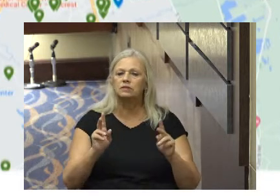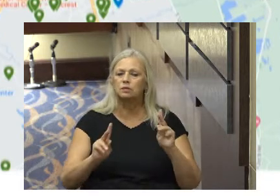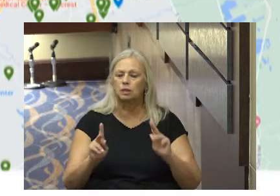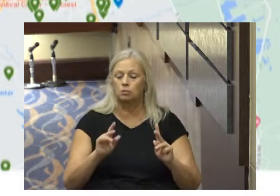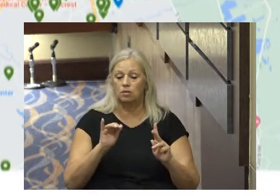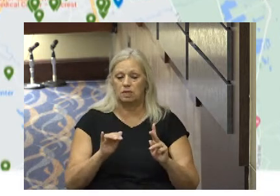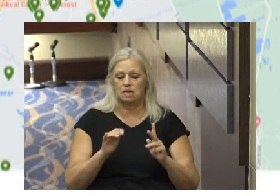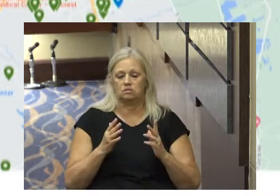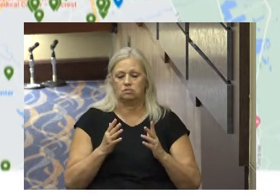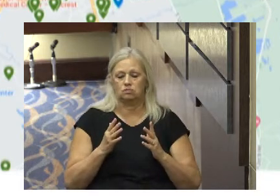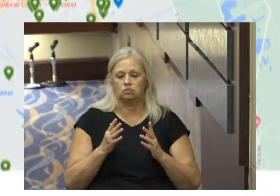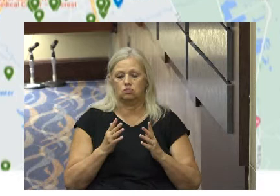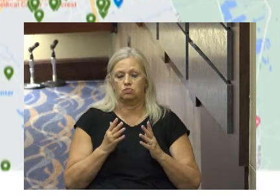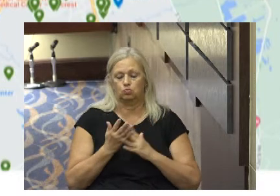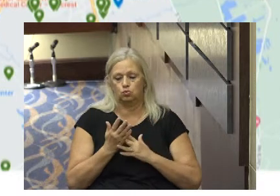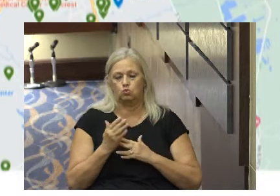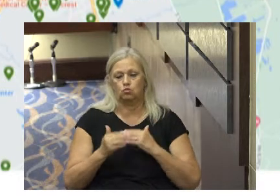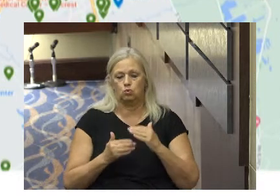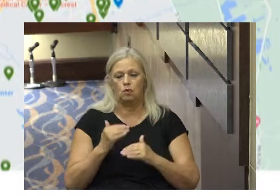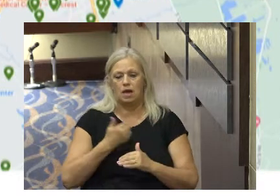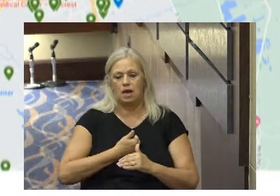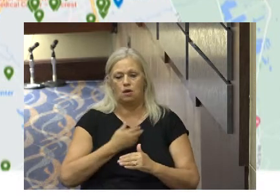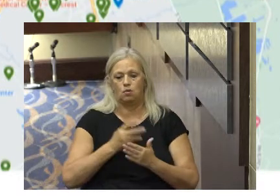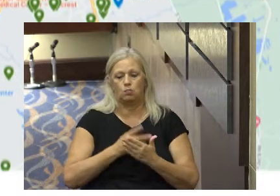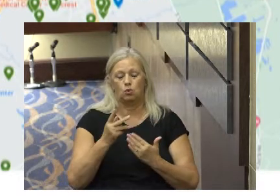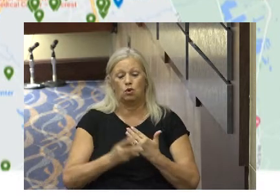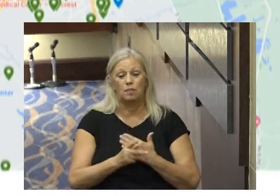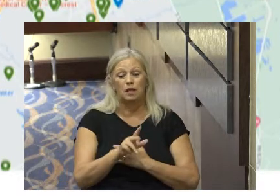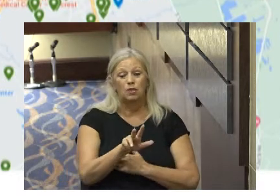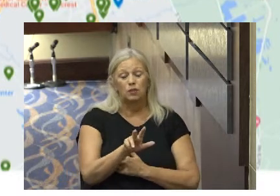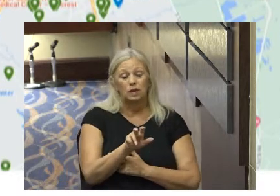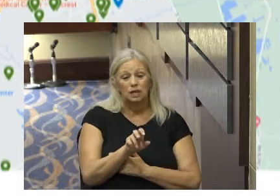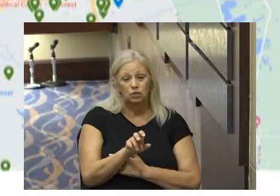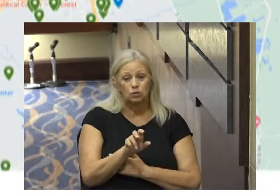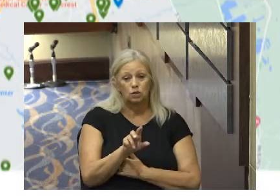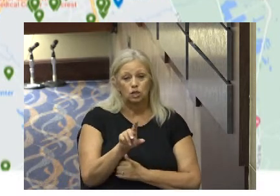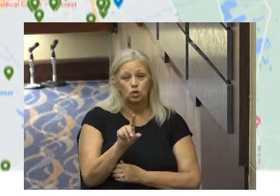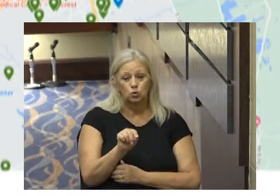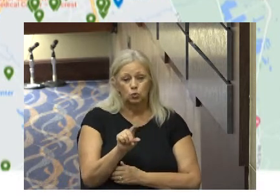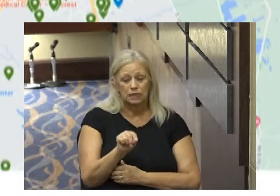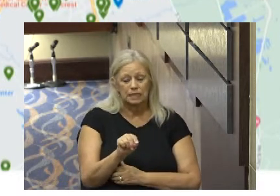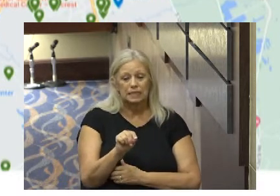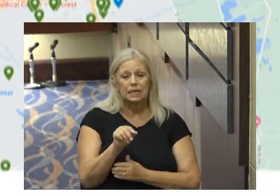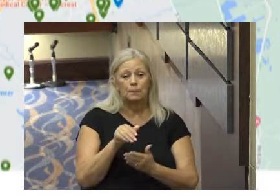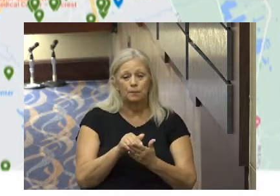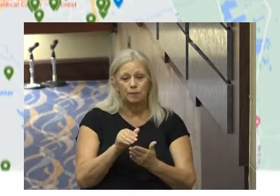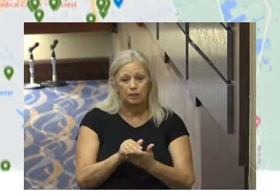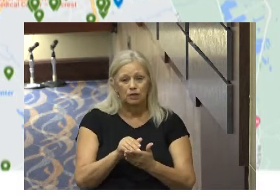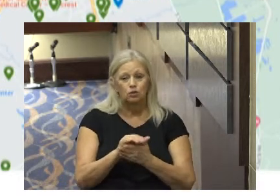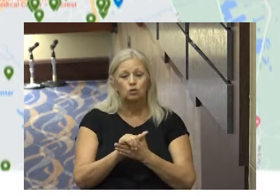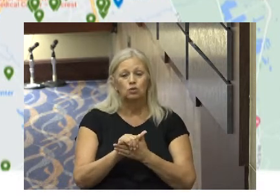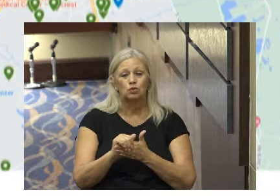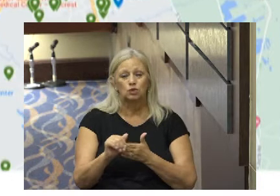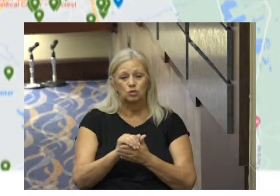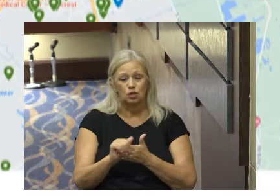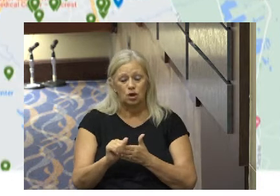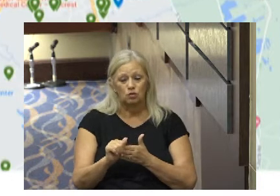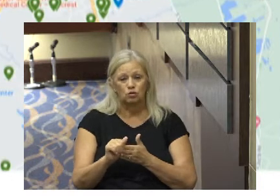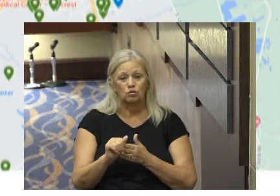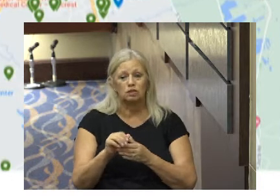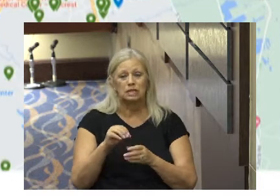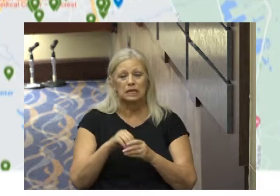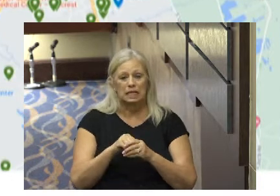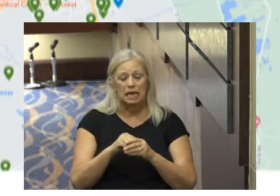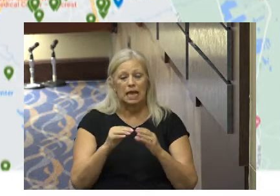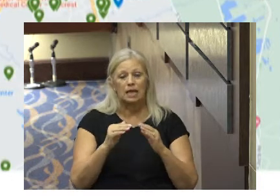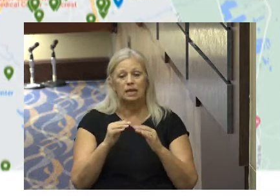program, and this is a pretty good number here, $320 million in equity that our clients